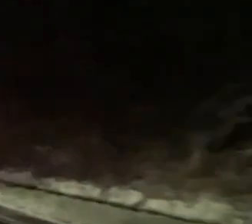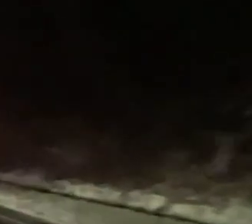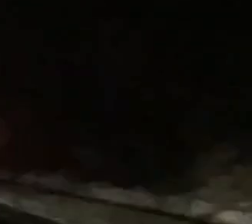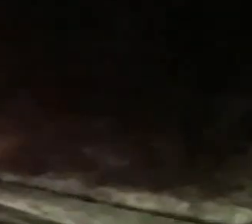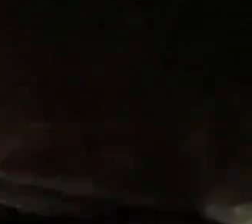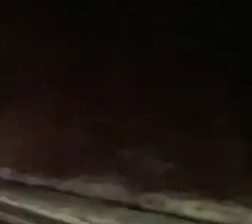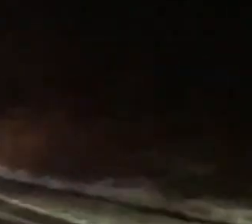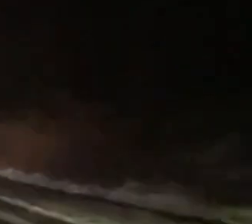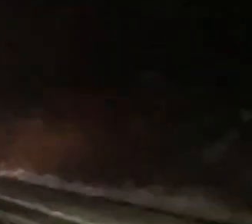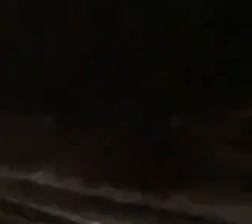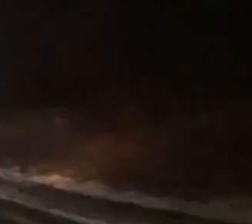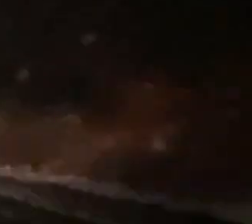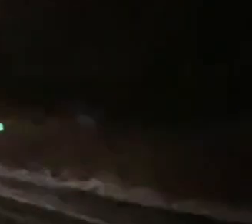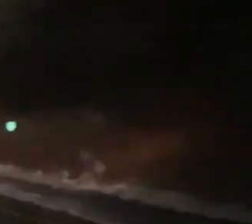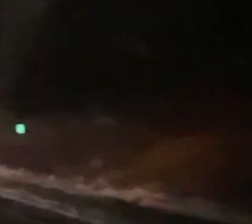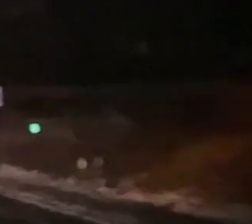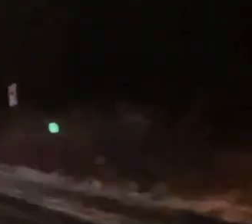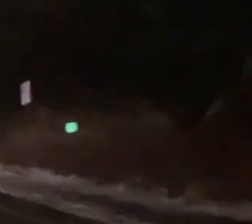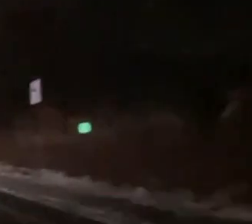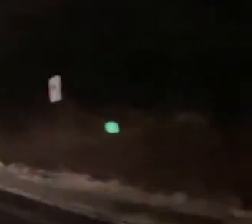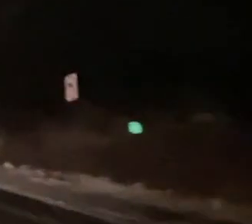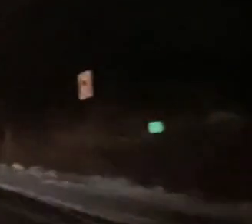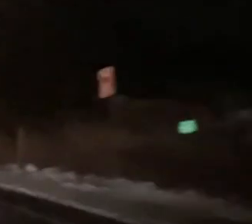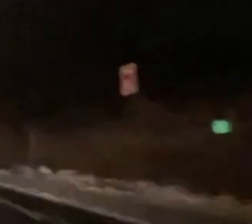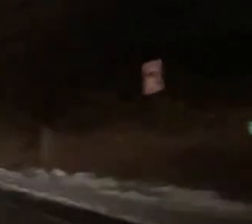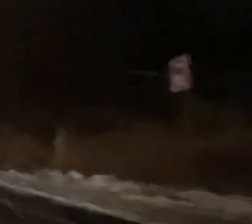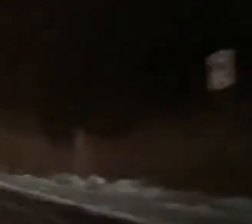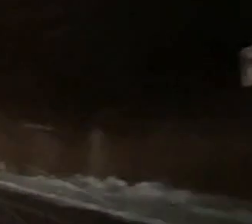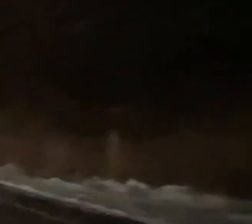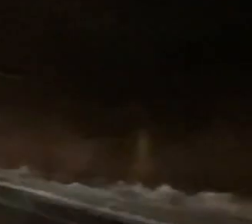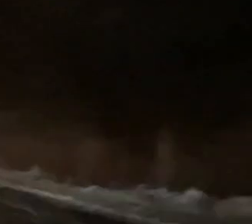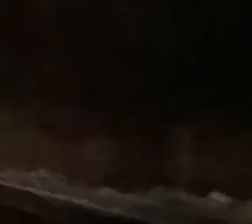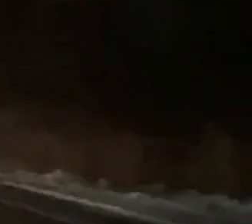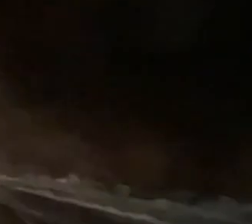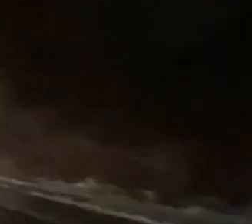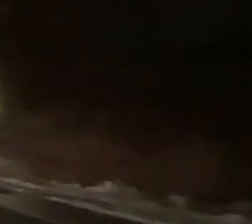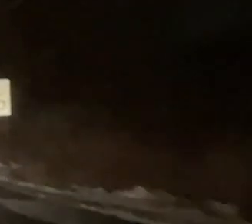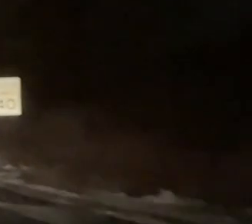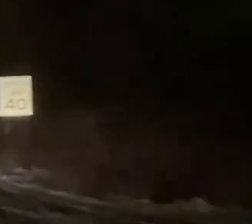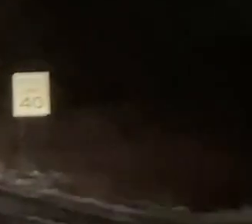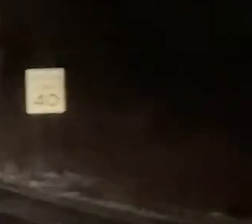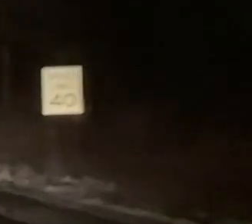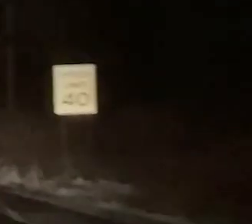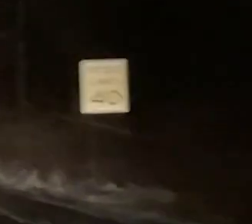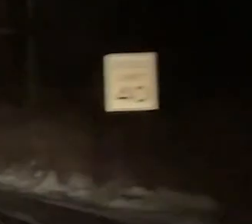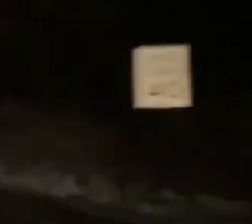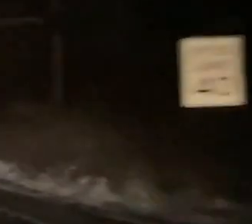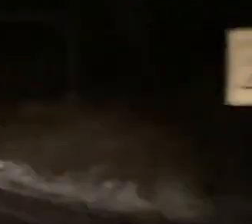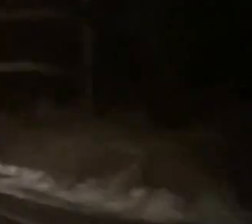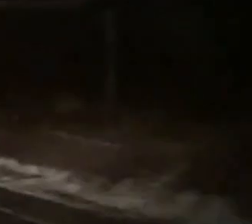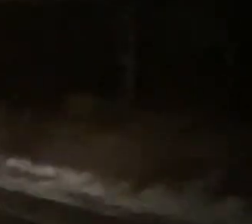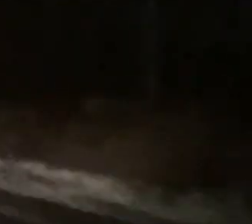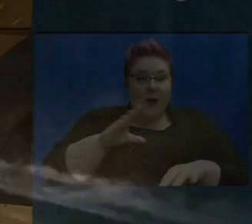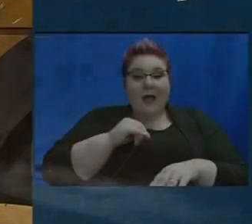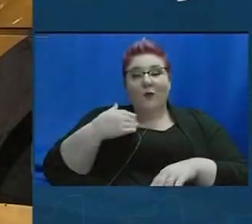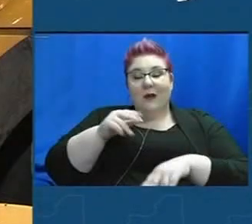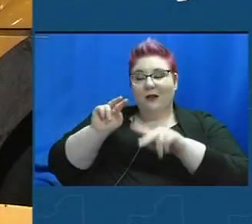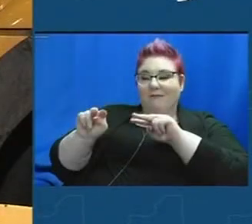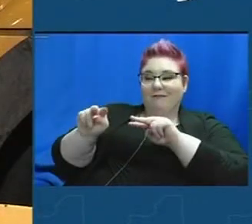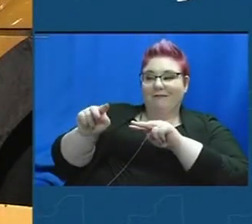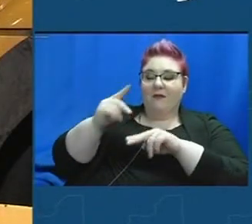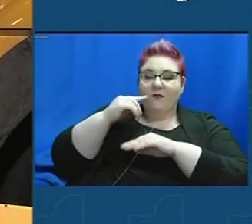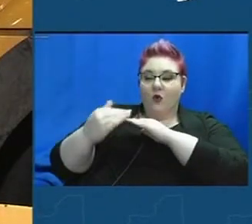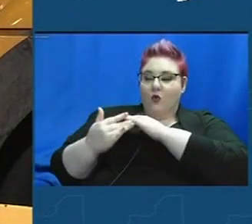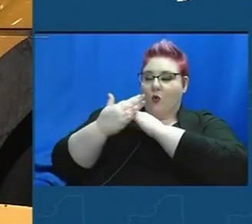snow. Another concern, the high winds, all of it likely leading to power outages. Here's more from Governor Hochul.